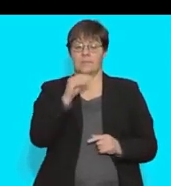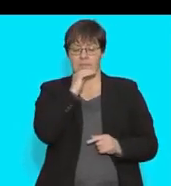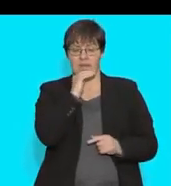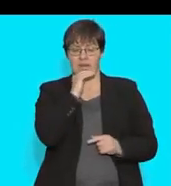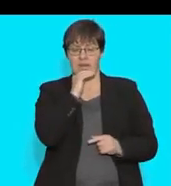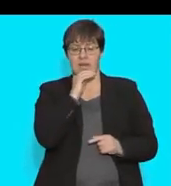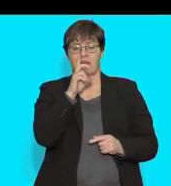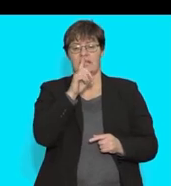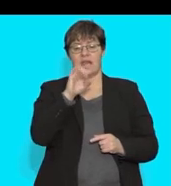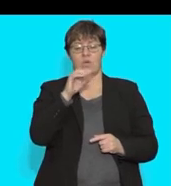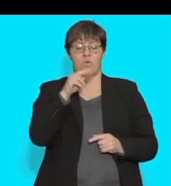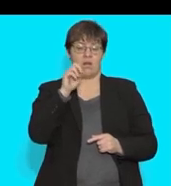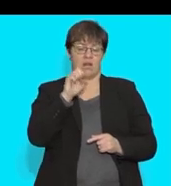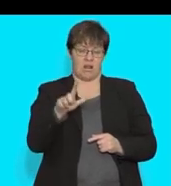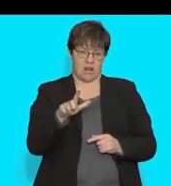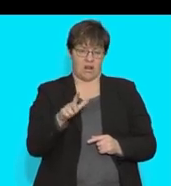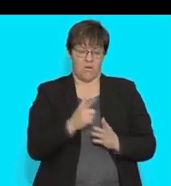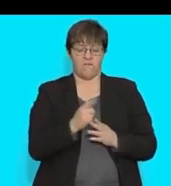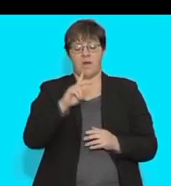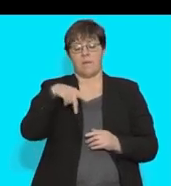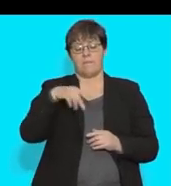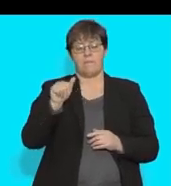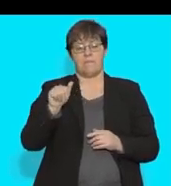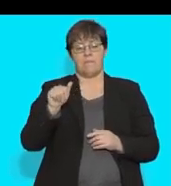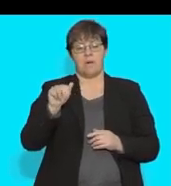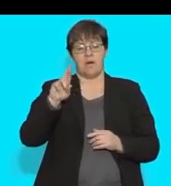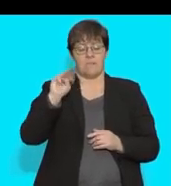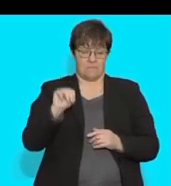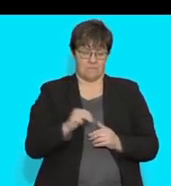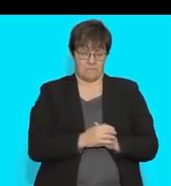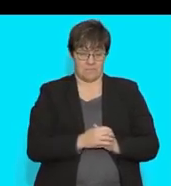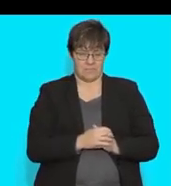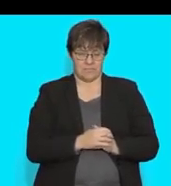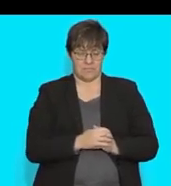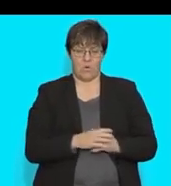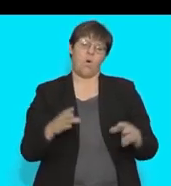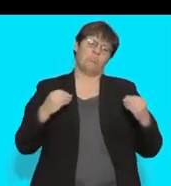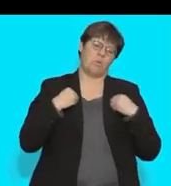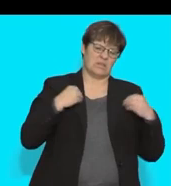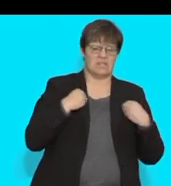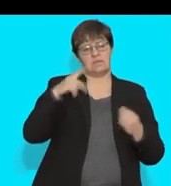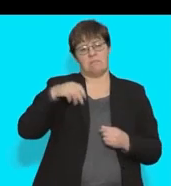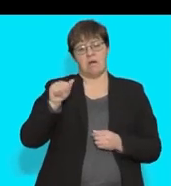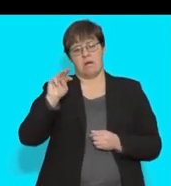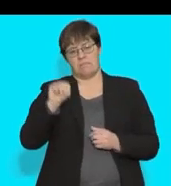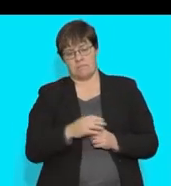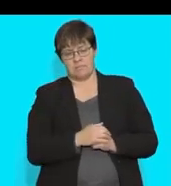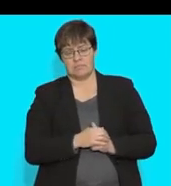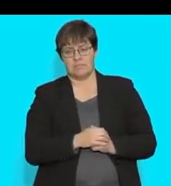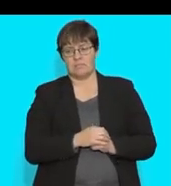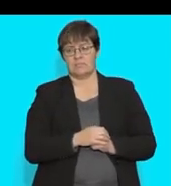And then that will be the diagonals of a palm, right? Your reason will be diagonals of a palm, or just properties of a